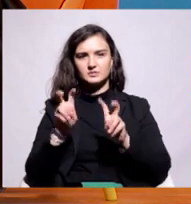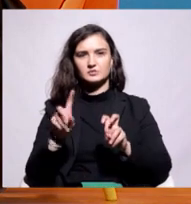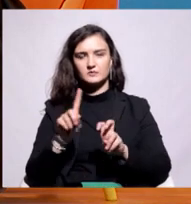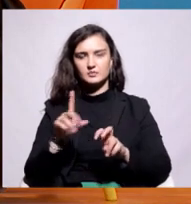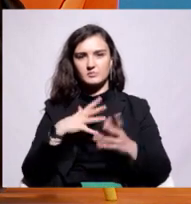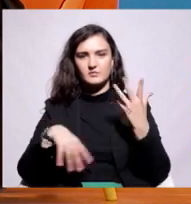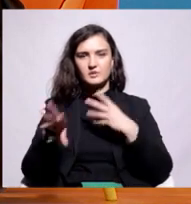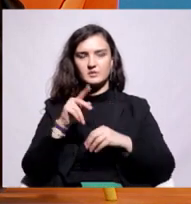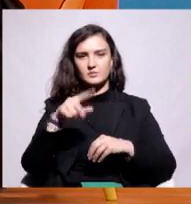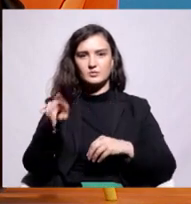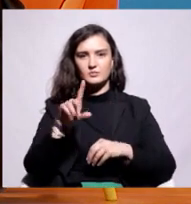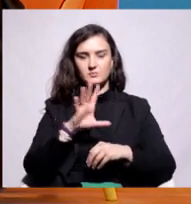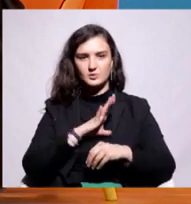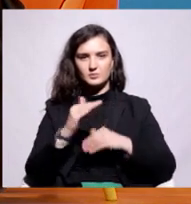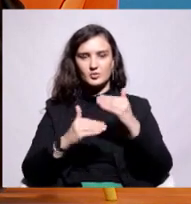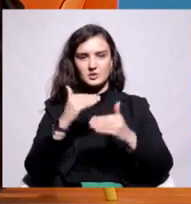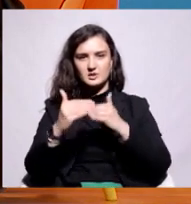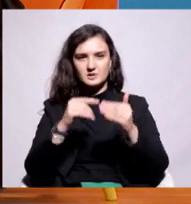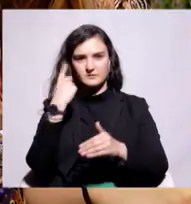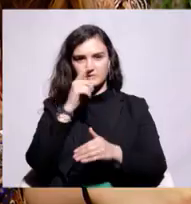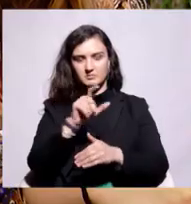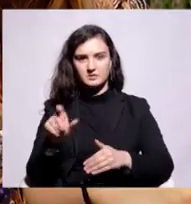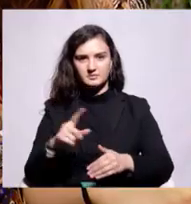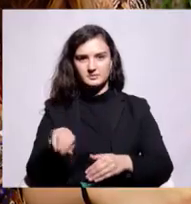to all of you to be a progressive person?